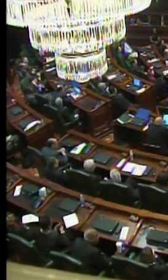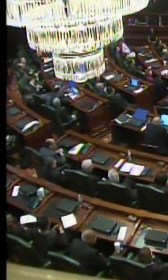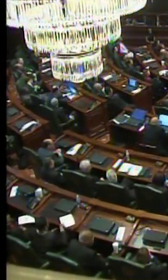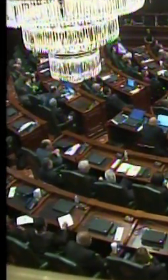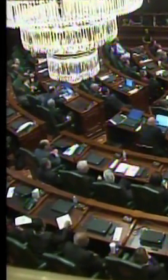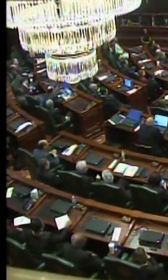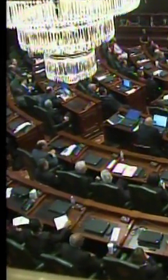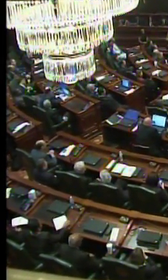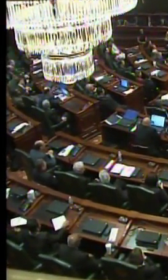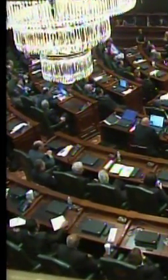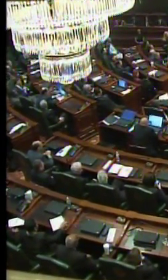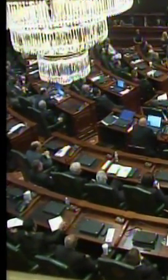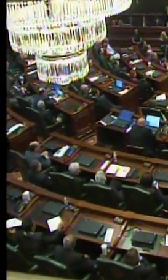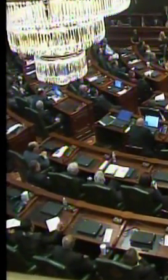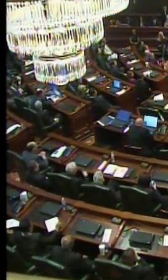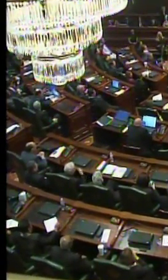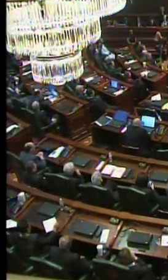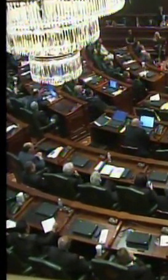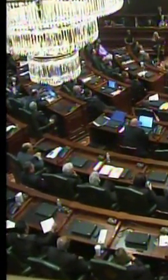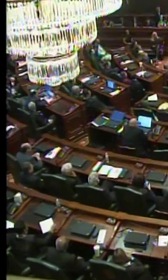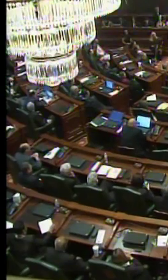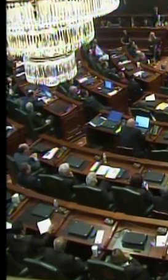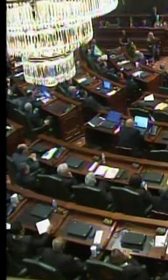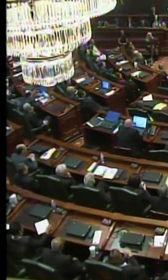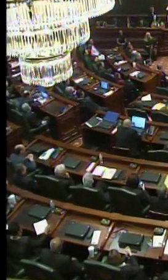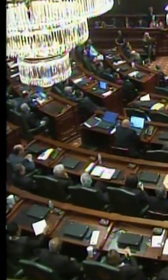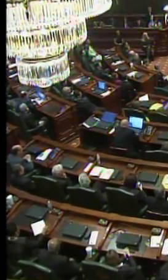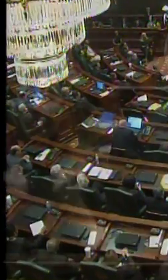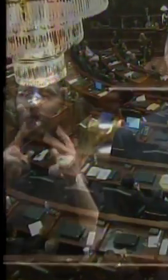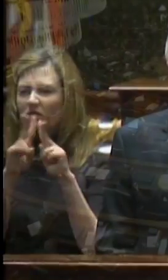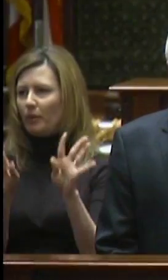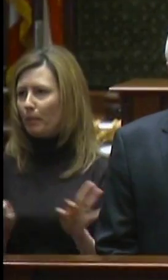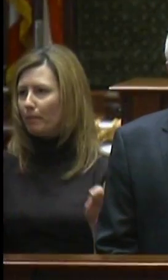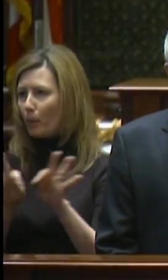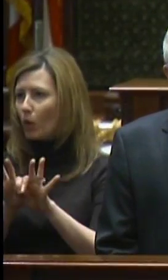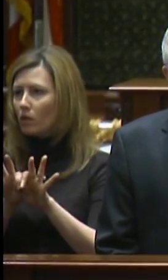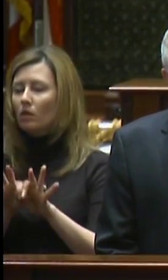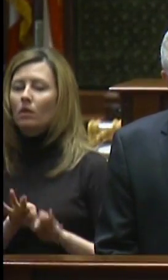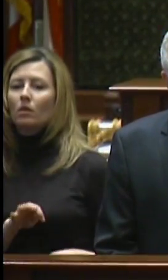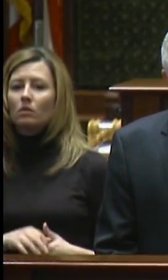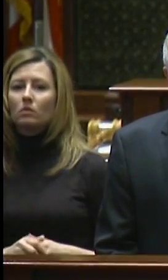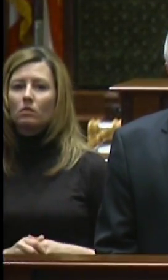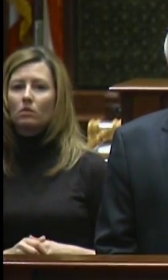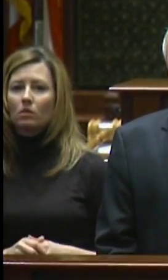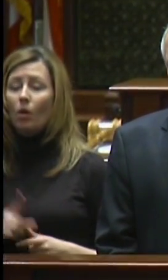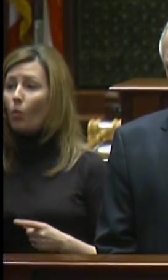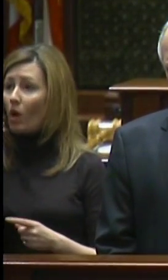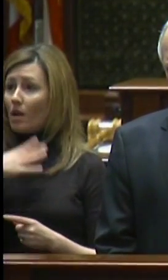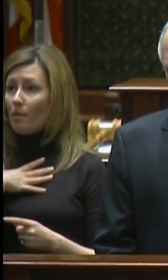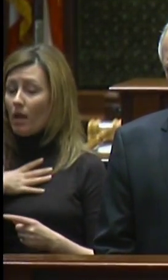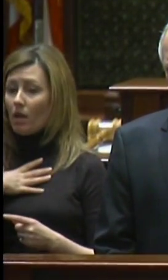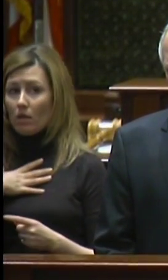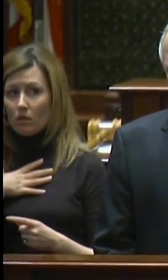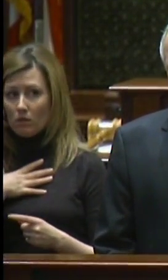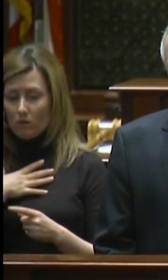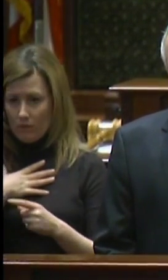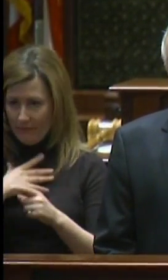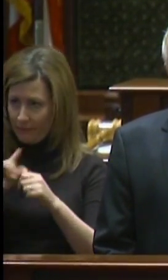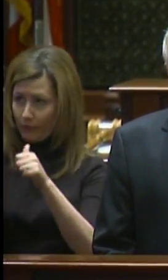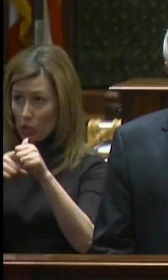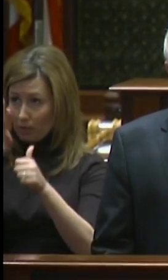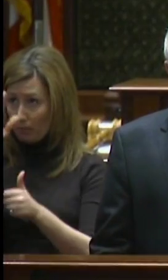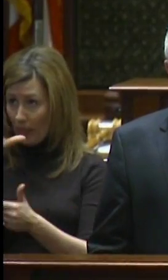As I mentioned, anytime we can save a life, it's a very important thing. And I think one of my very first bills that I signed this